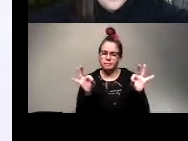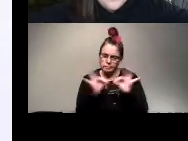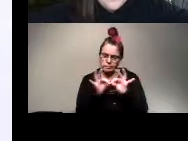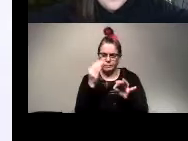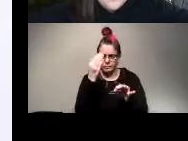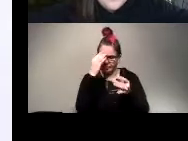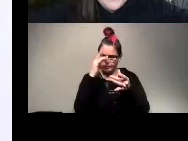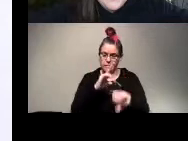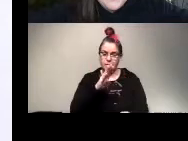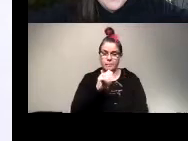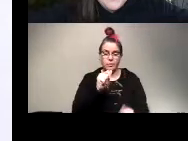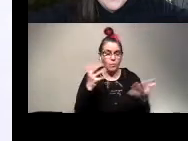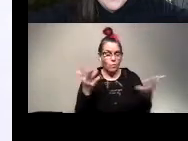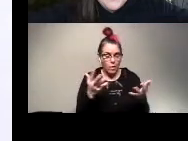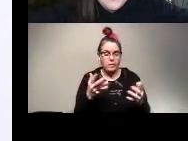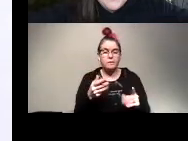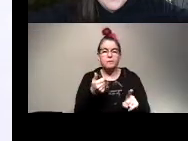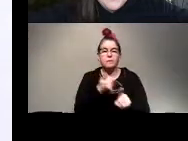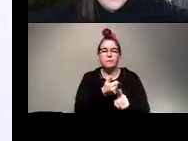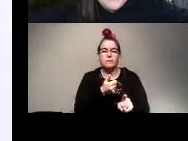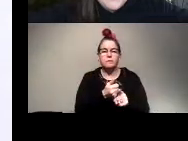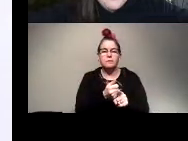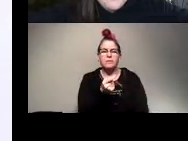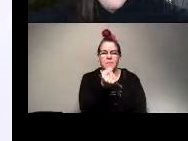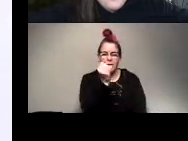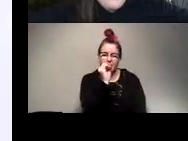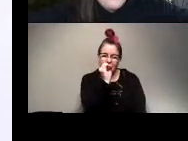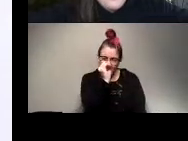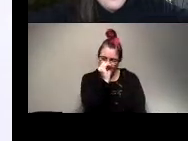them, is that they're very, very small.